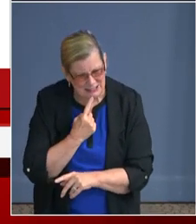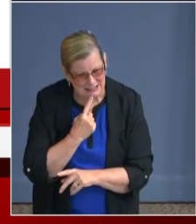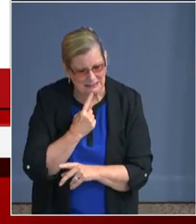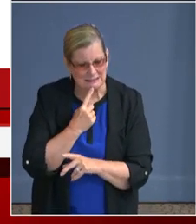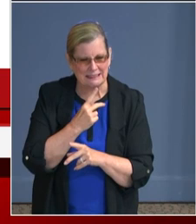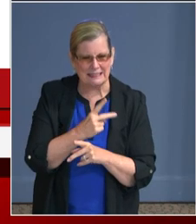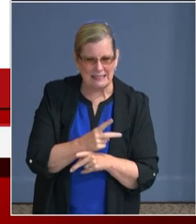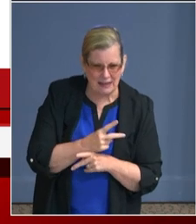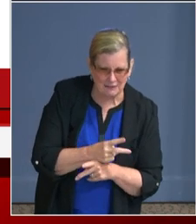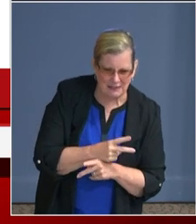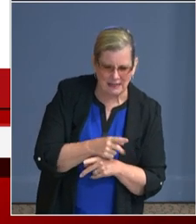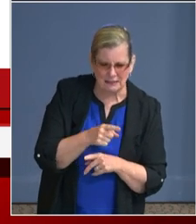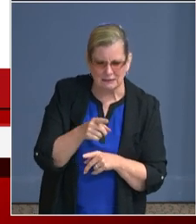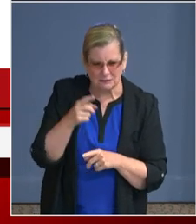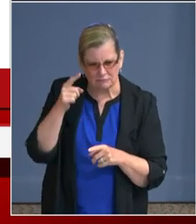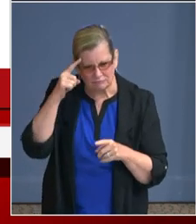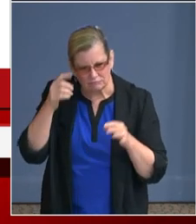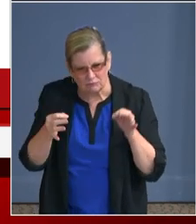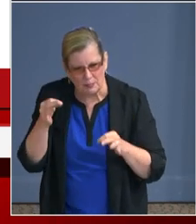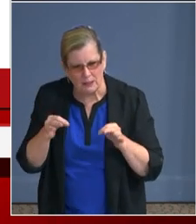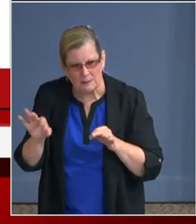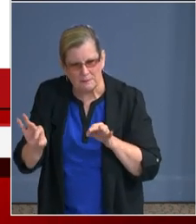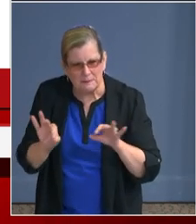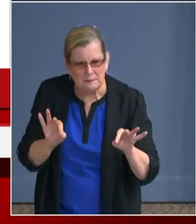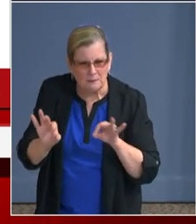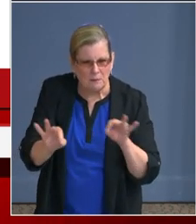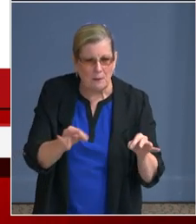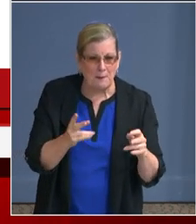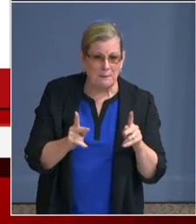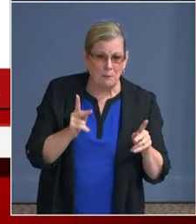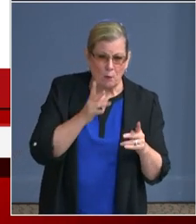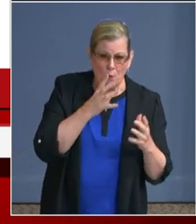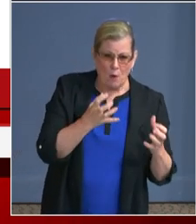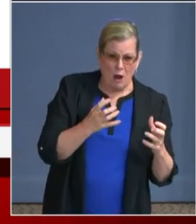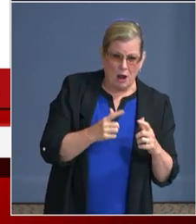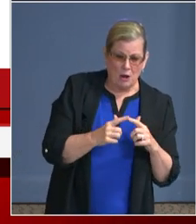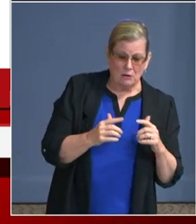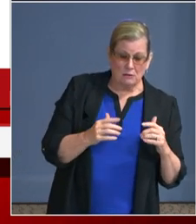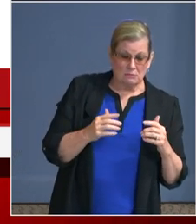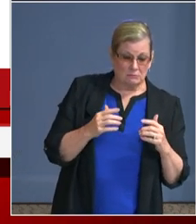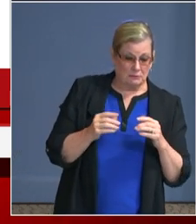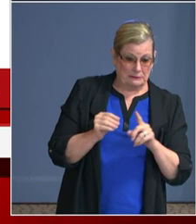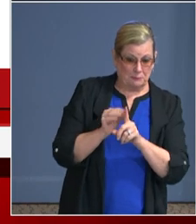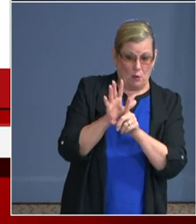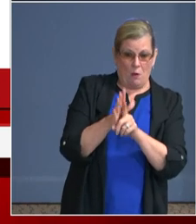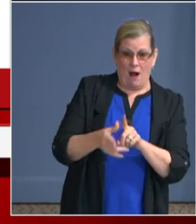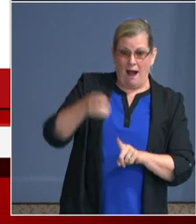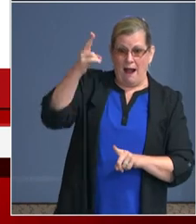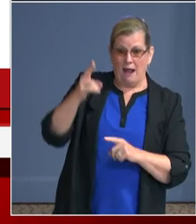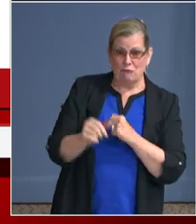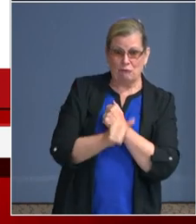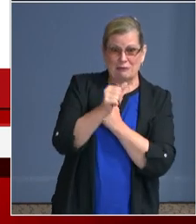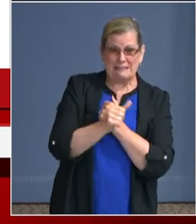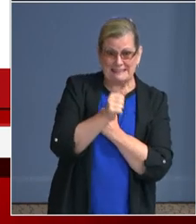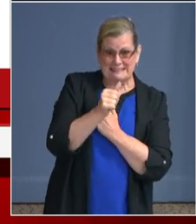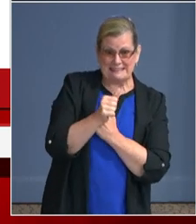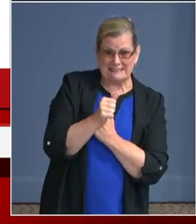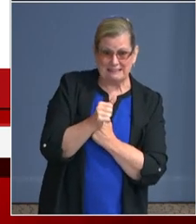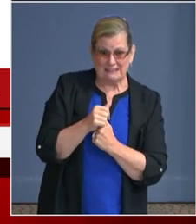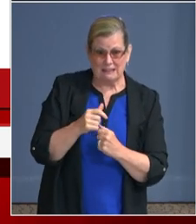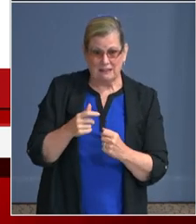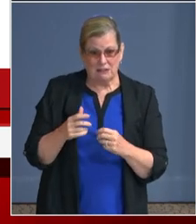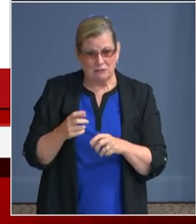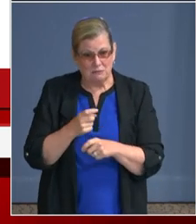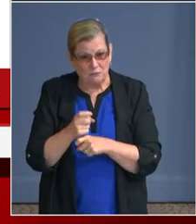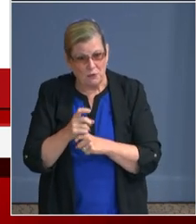their activities, especially people who are part of our high-risk groups, people with chronic health conditions, people who are